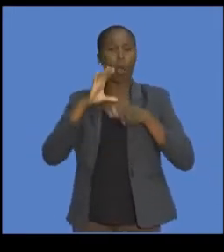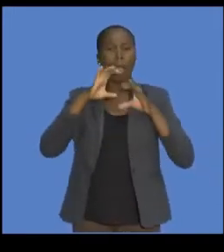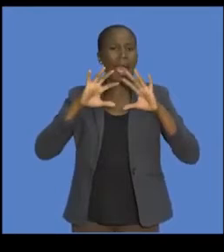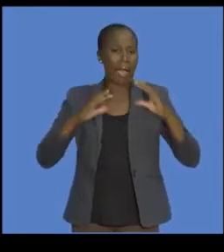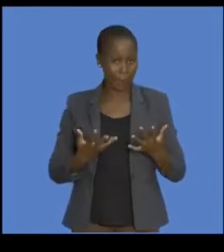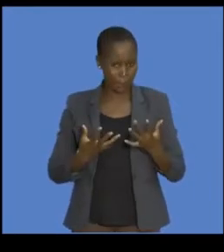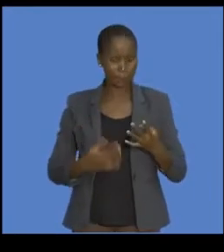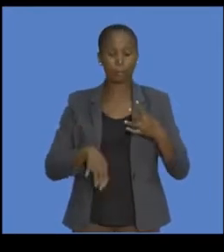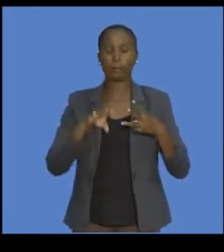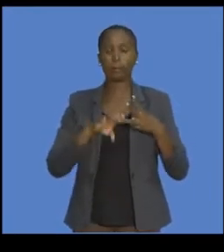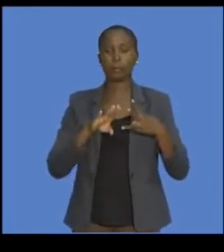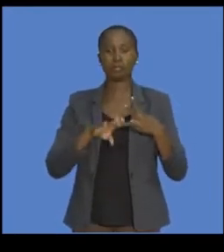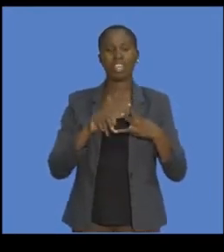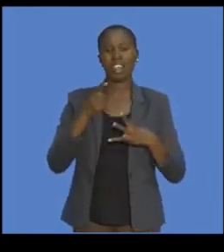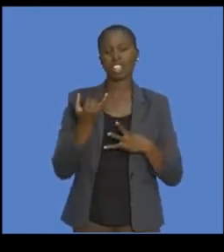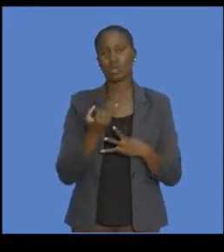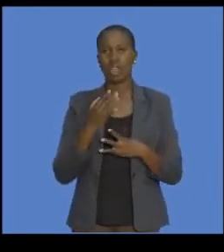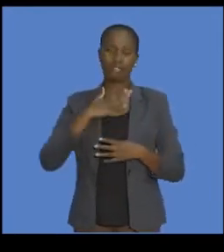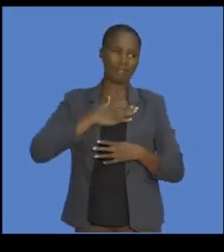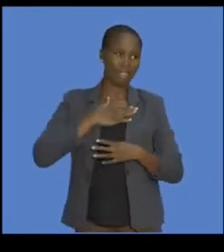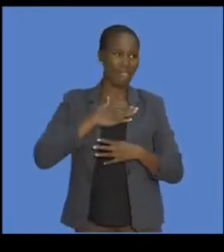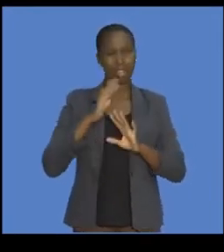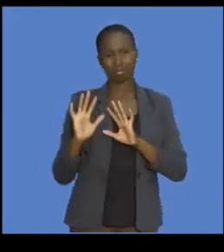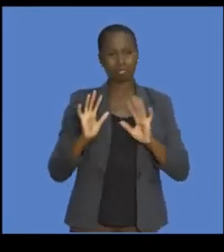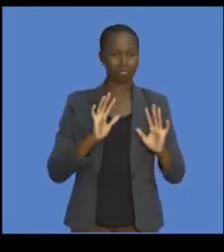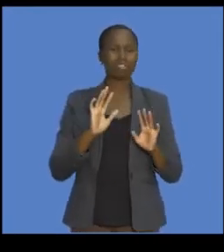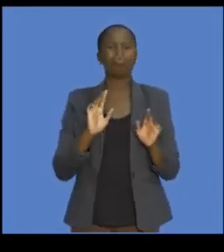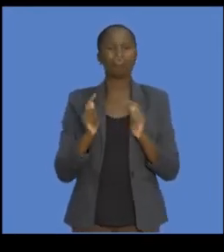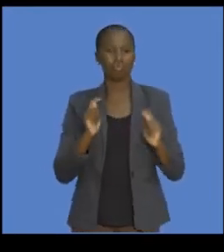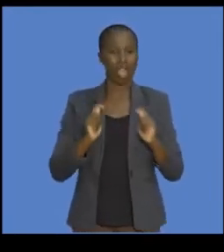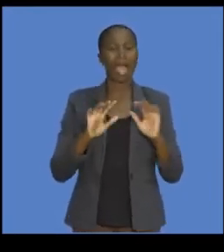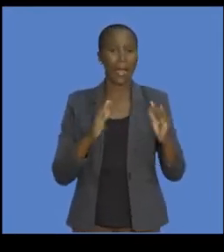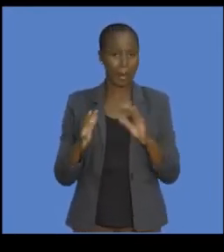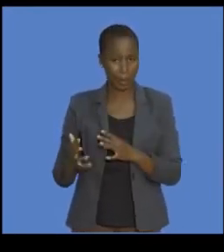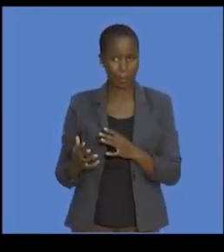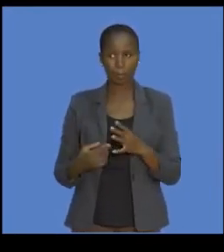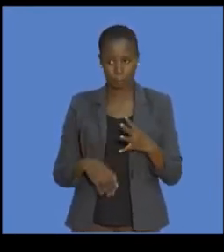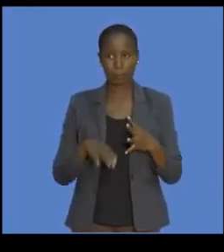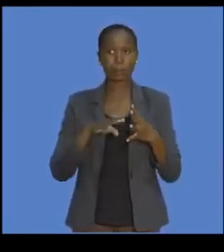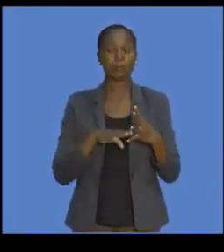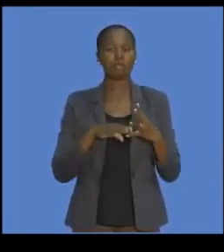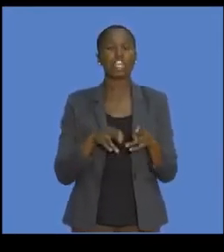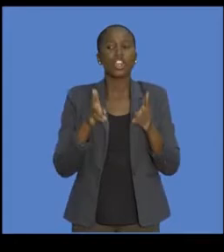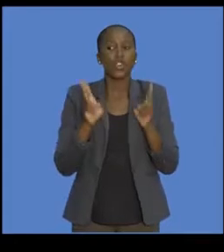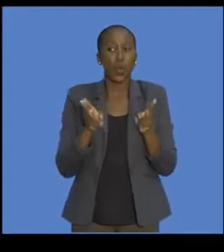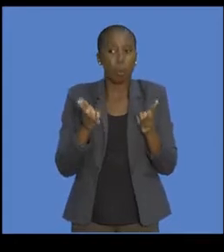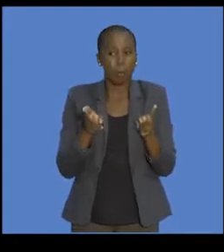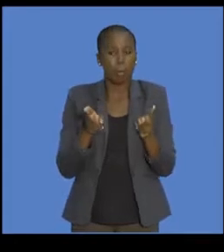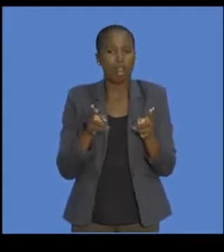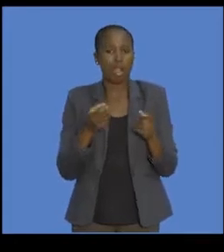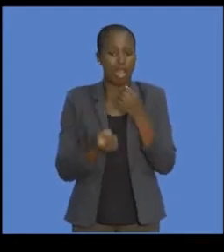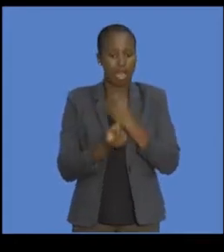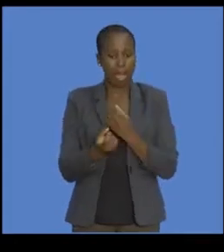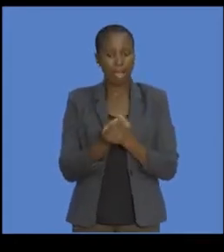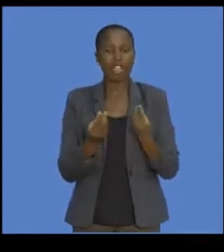are. We're going to try and understand what a normal range is and possibly discuss some abnormalities when